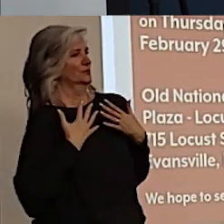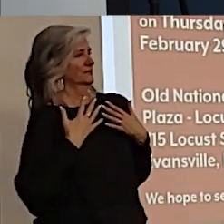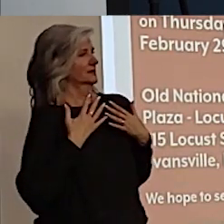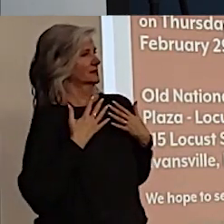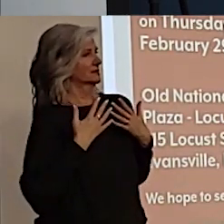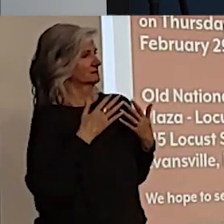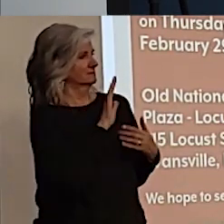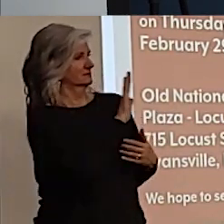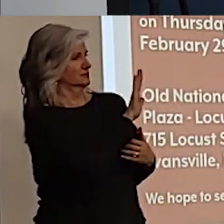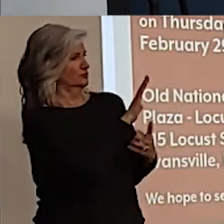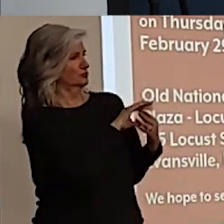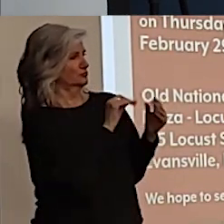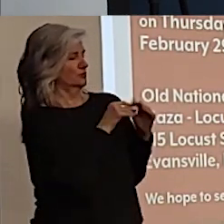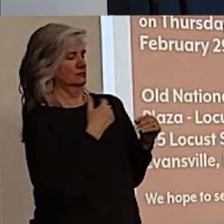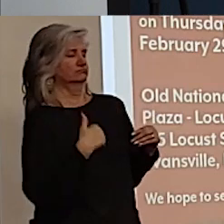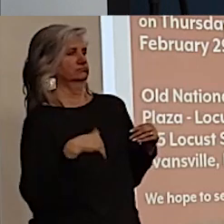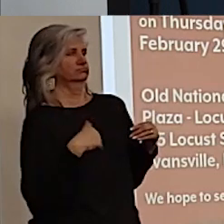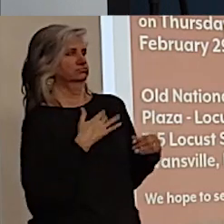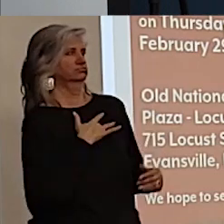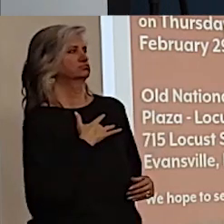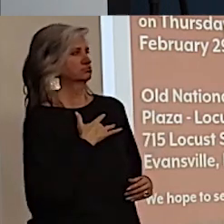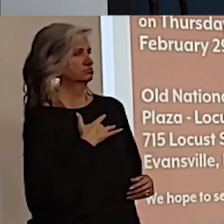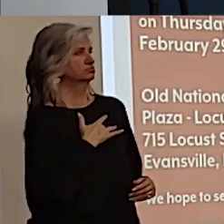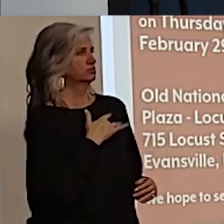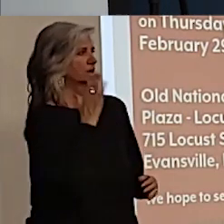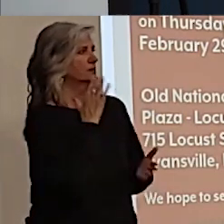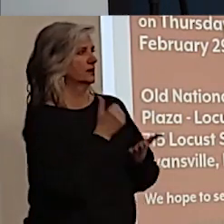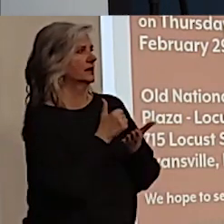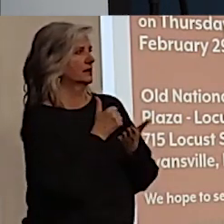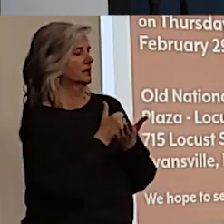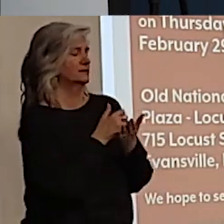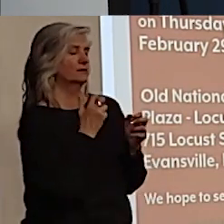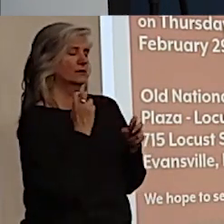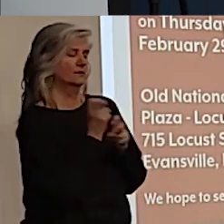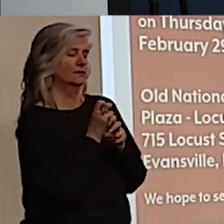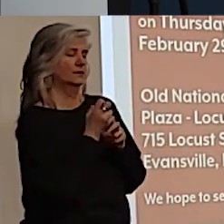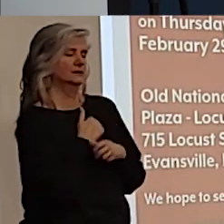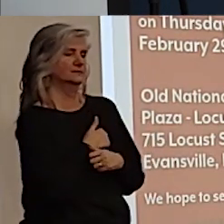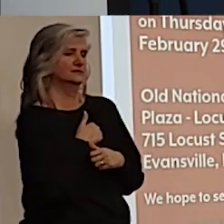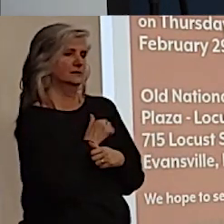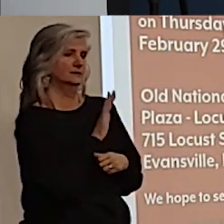story would help the cause. As difficult as it is, and I'm sorry.